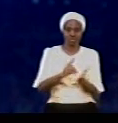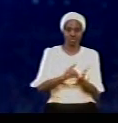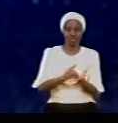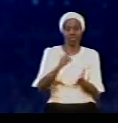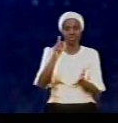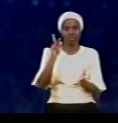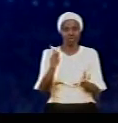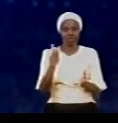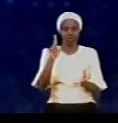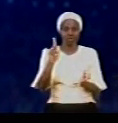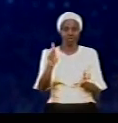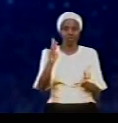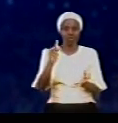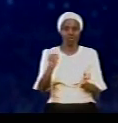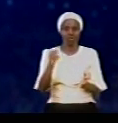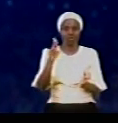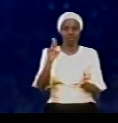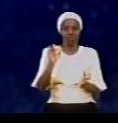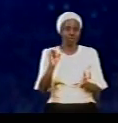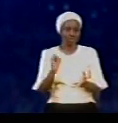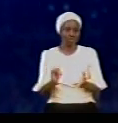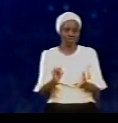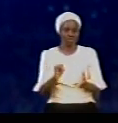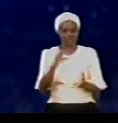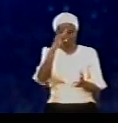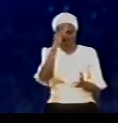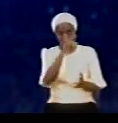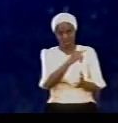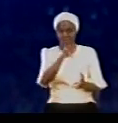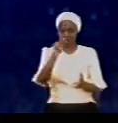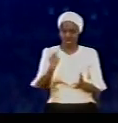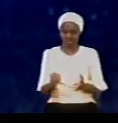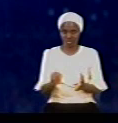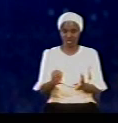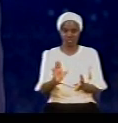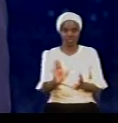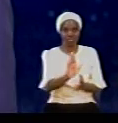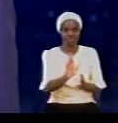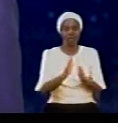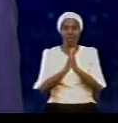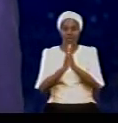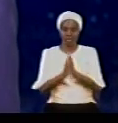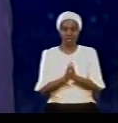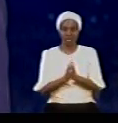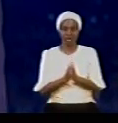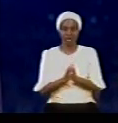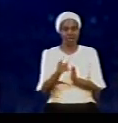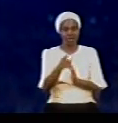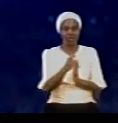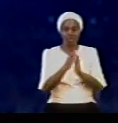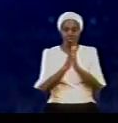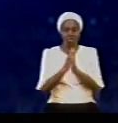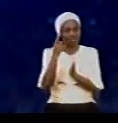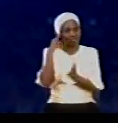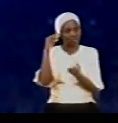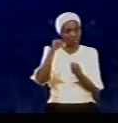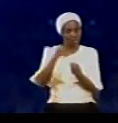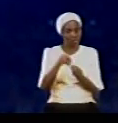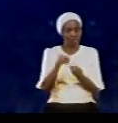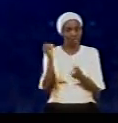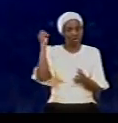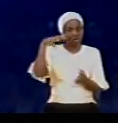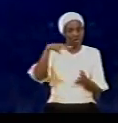more grace. Pray for more of God's anointing. Pray for